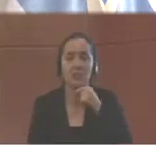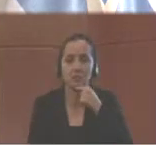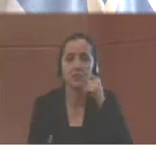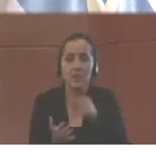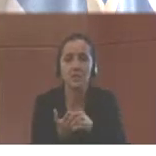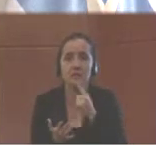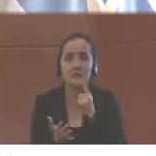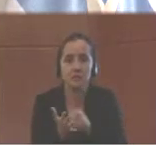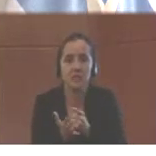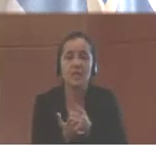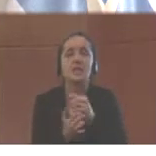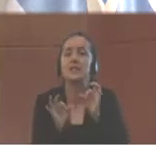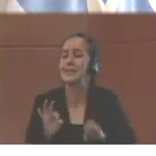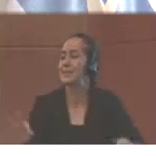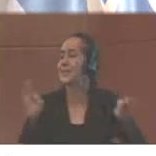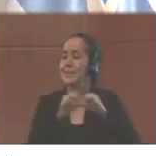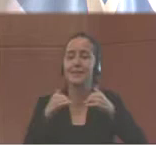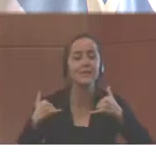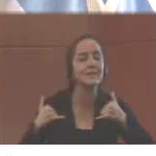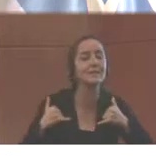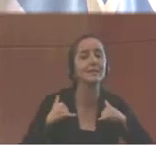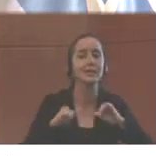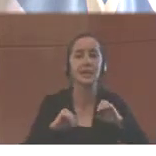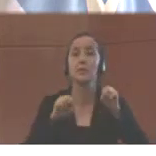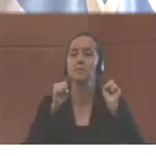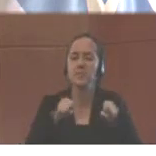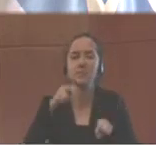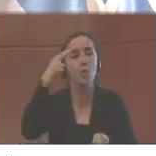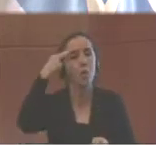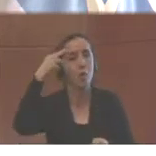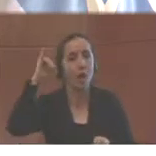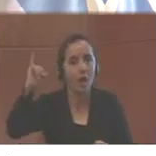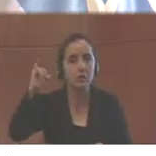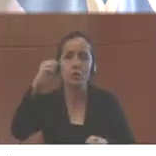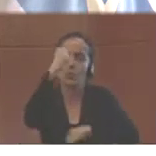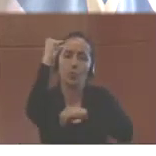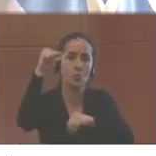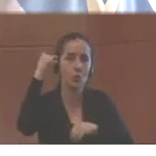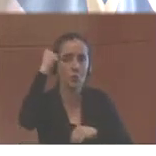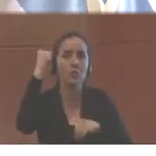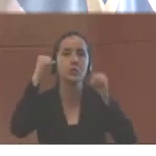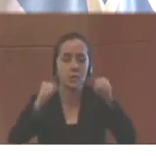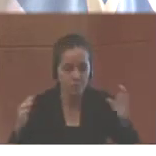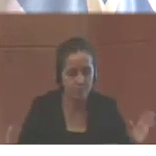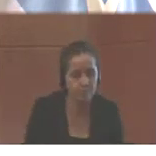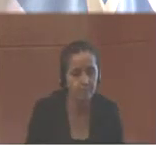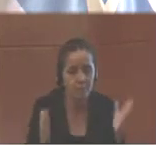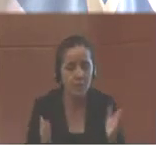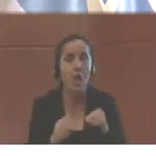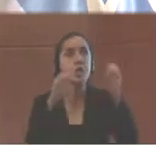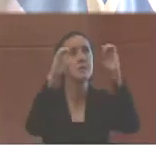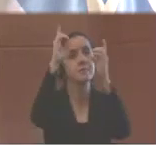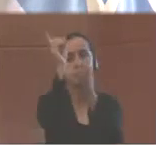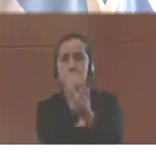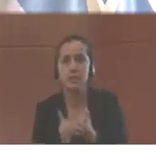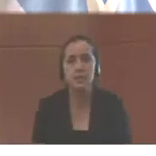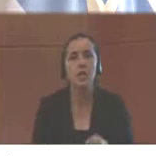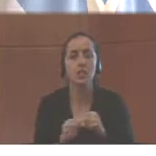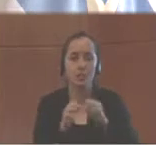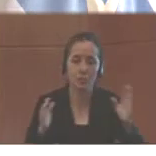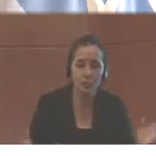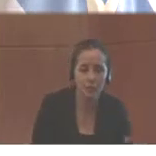you that Haiti will continue to be a stakeholder and an actor in the promotion of